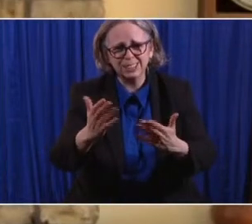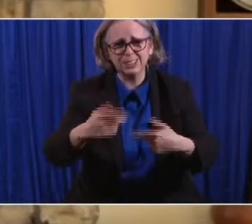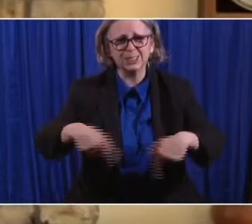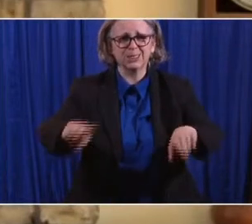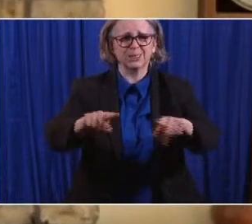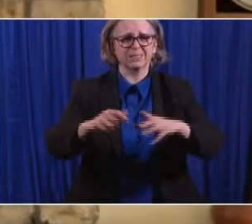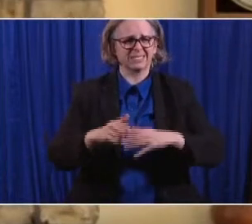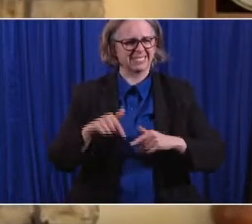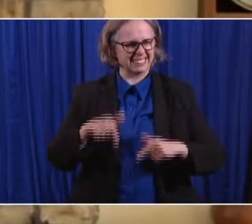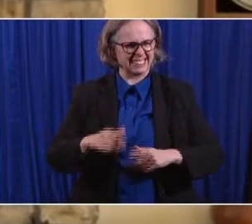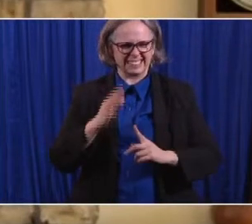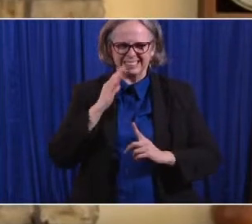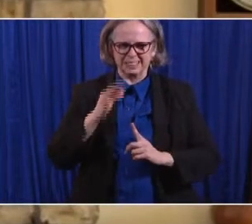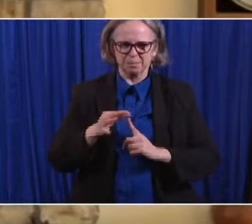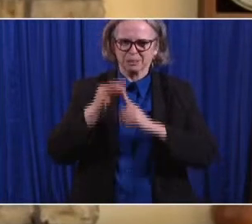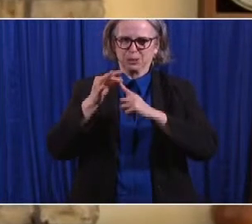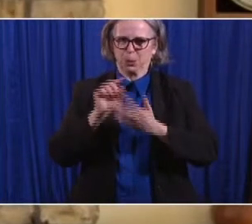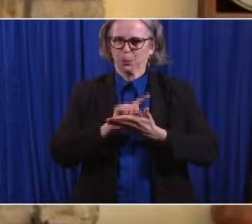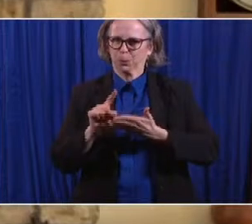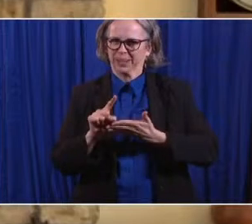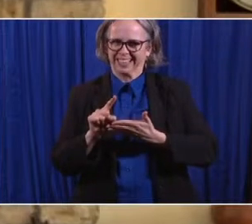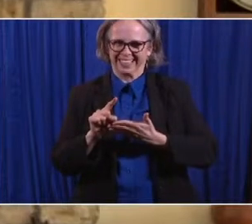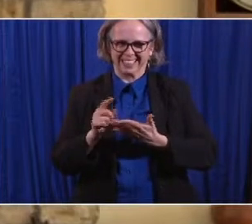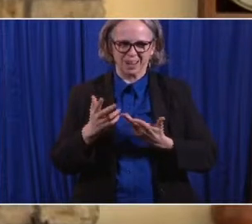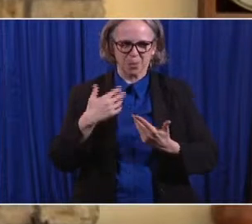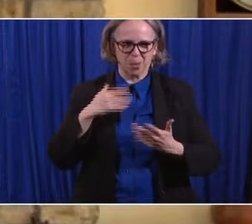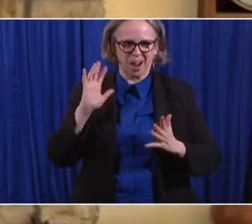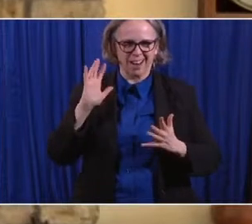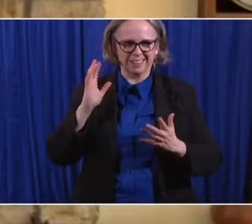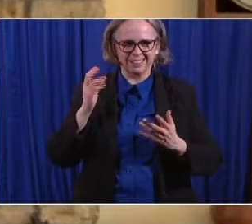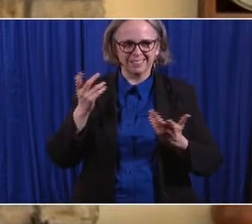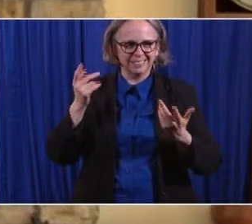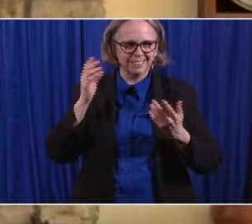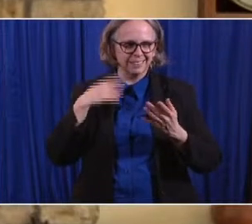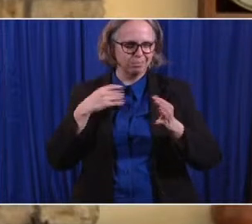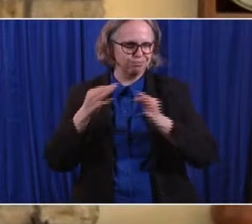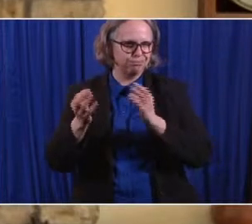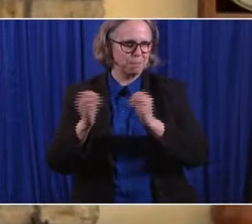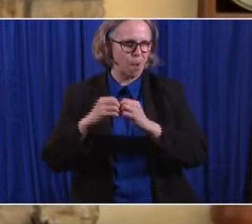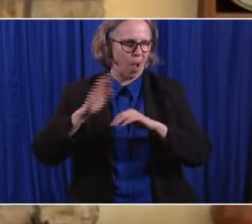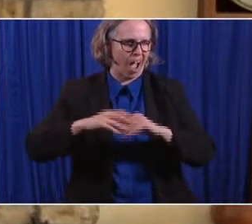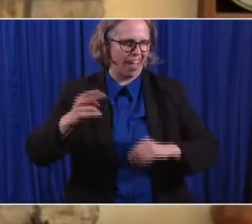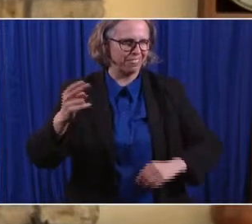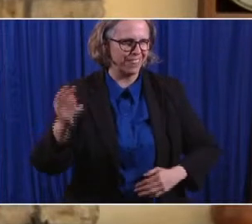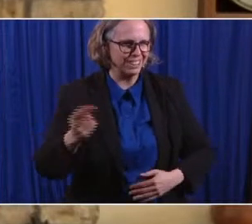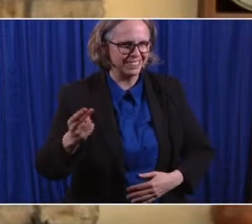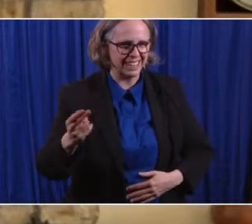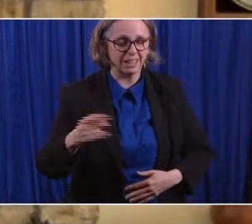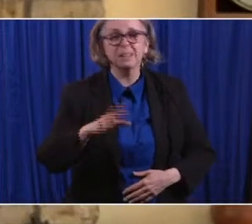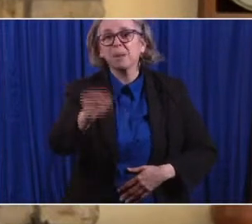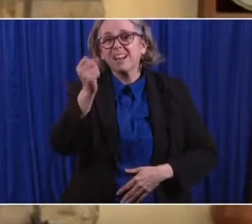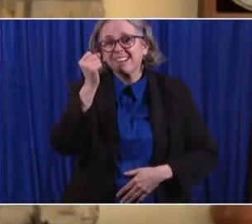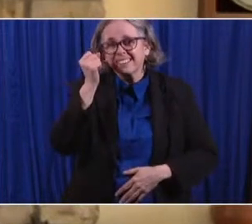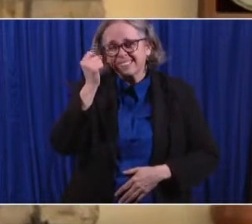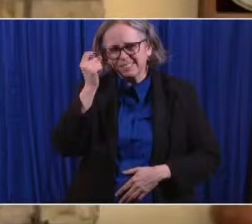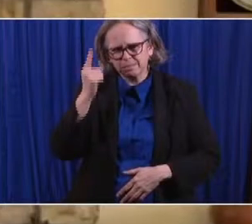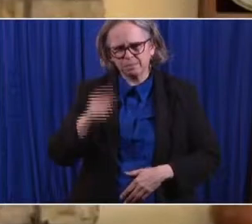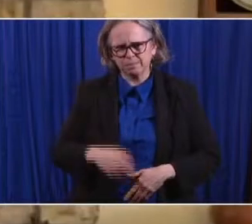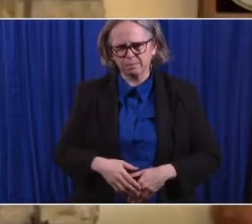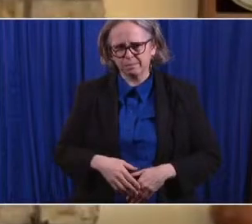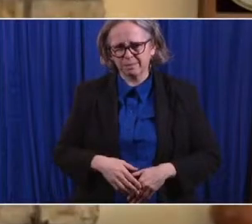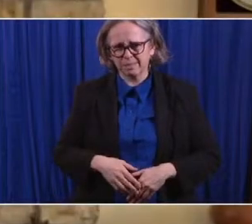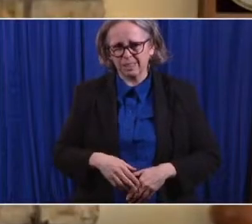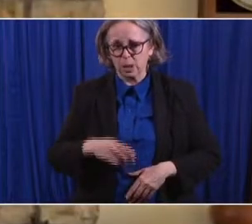special week, and I'll have more to say about this on Thursday. But 2 days from now, I believe, is